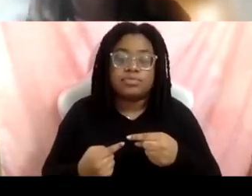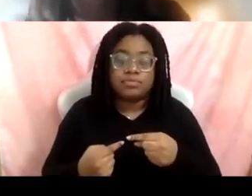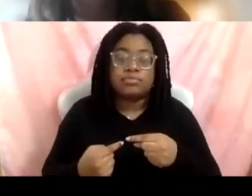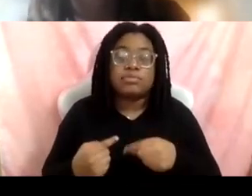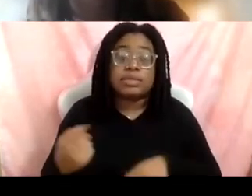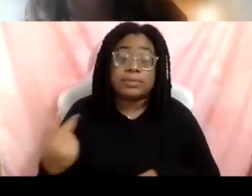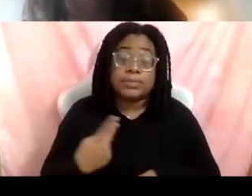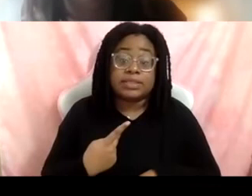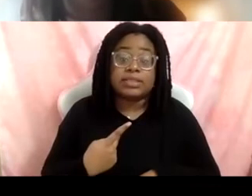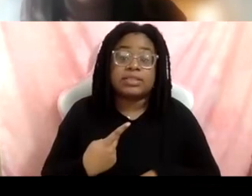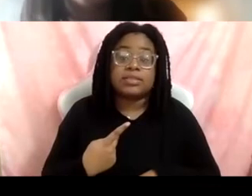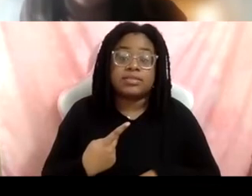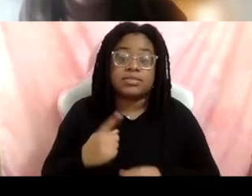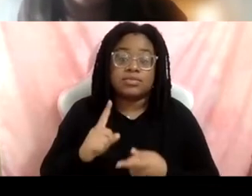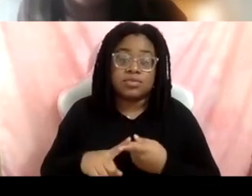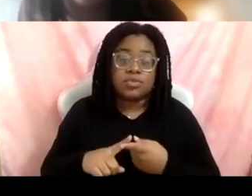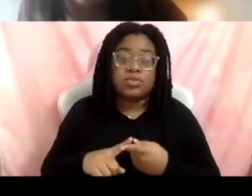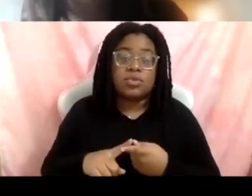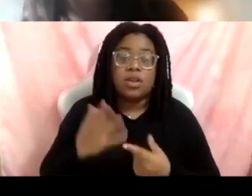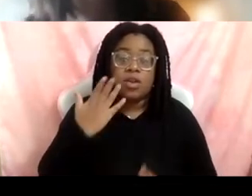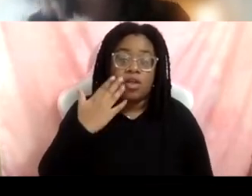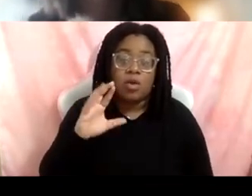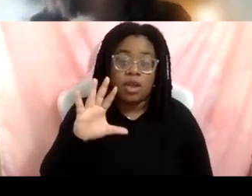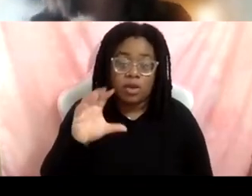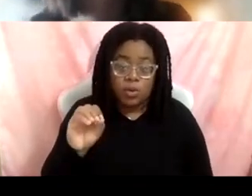back to Colorado, where I am now.